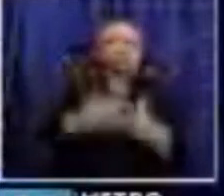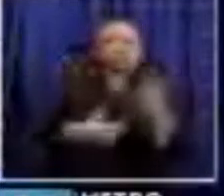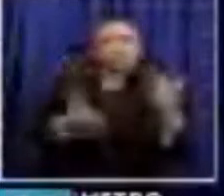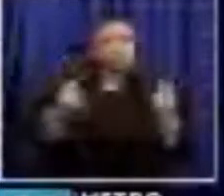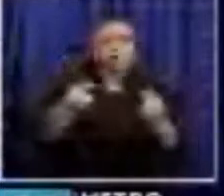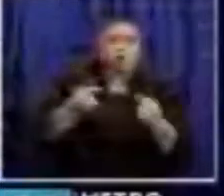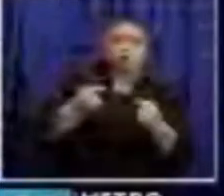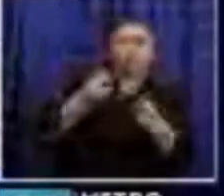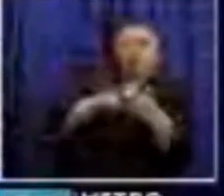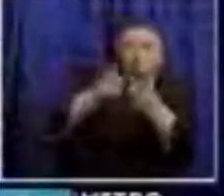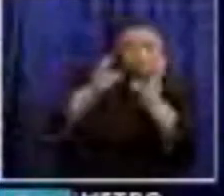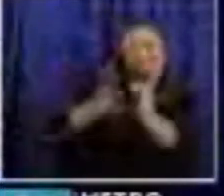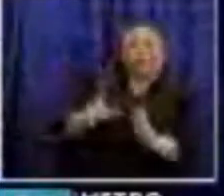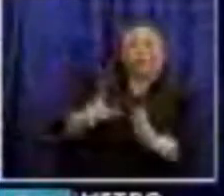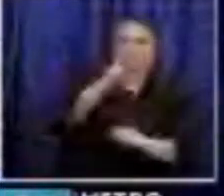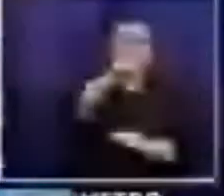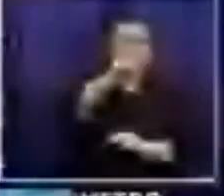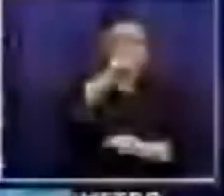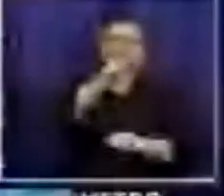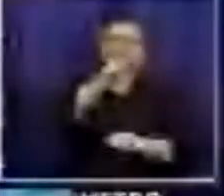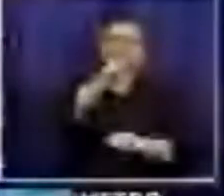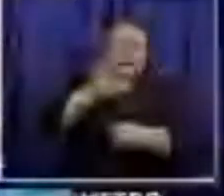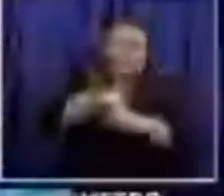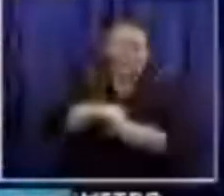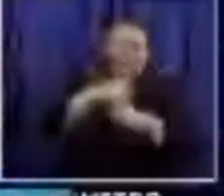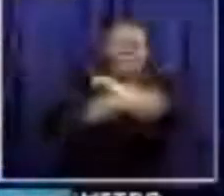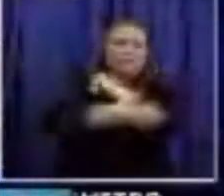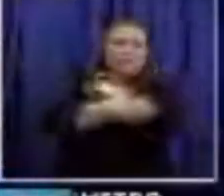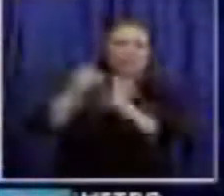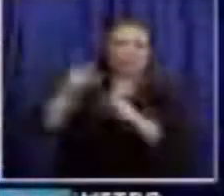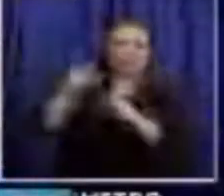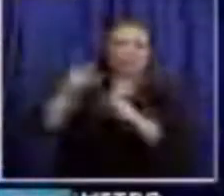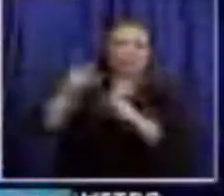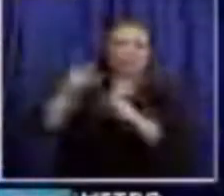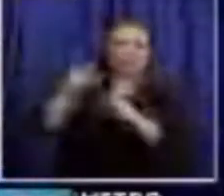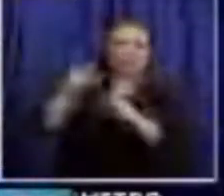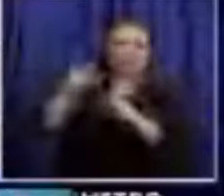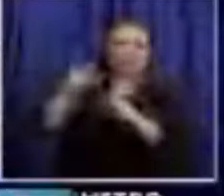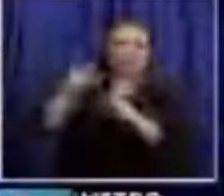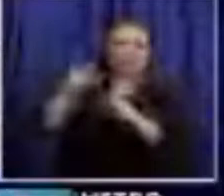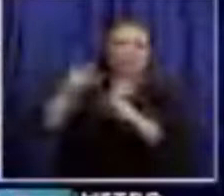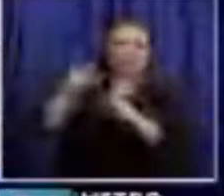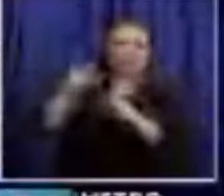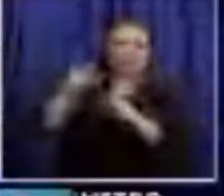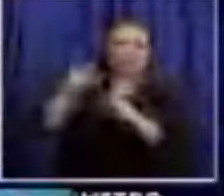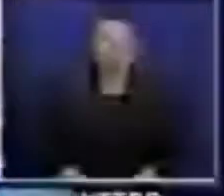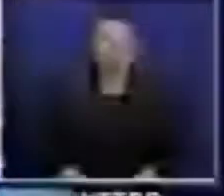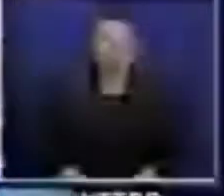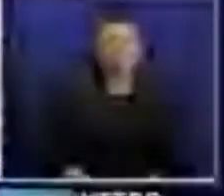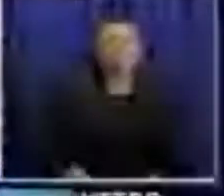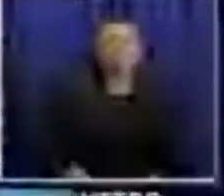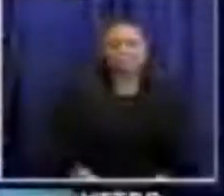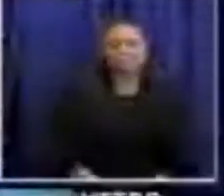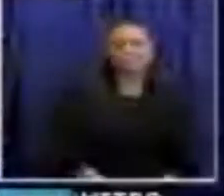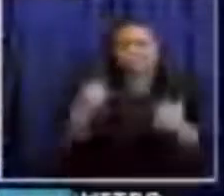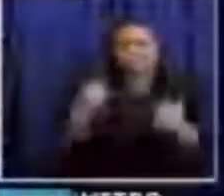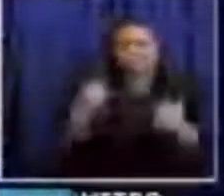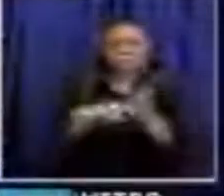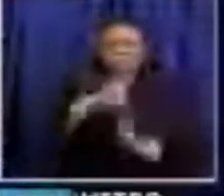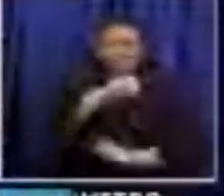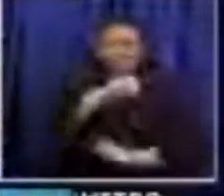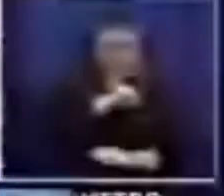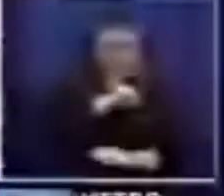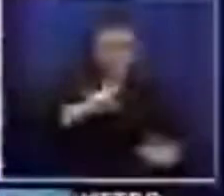the country most of the time to conduct negotiations. So now with the Senate adjourned, we're really in